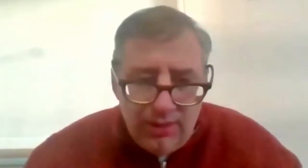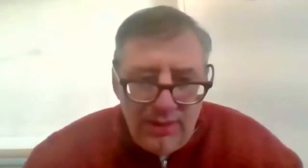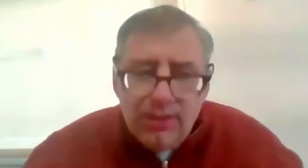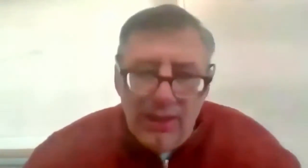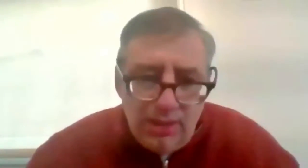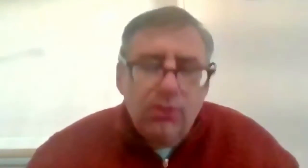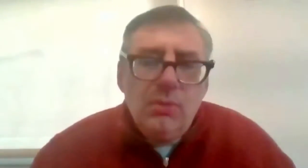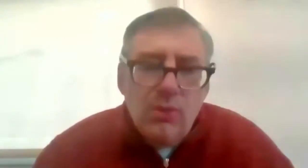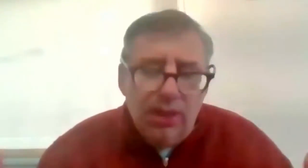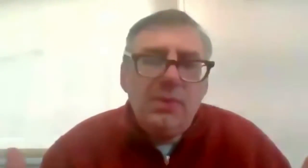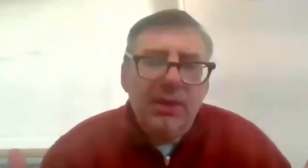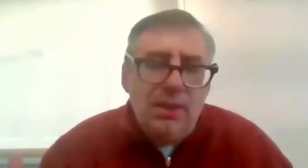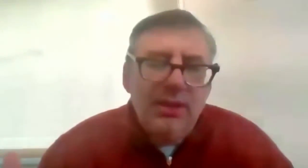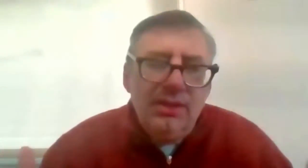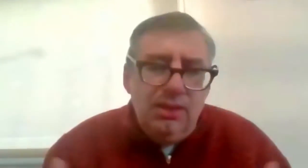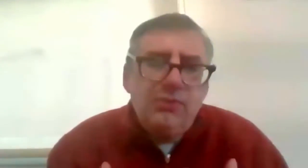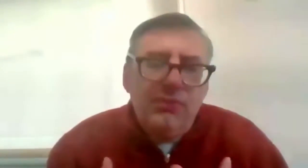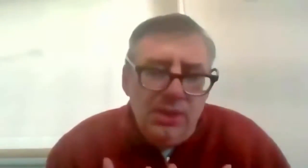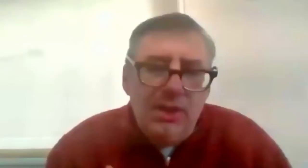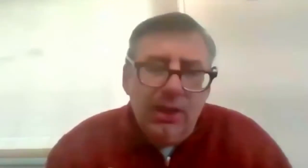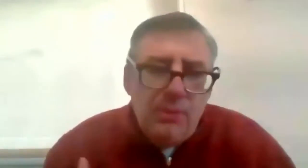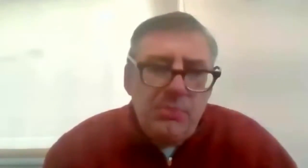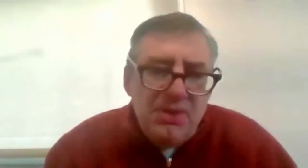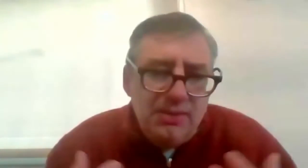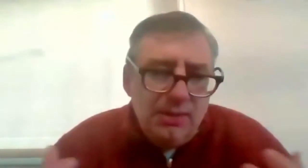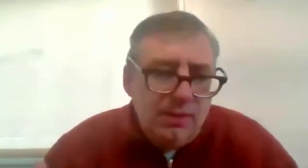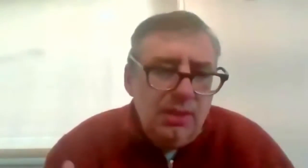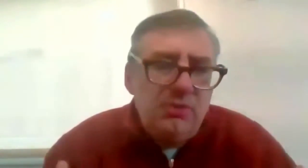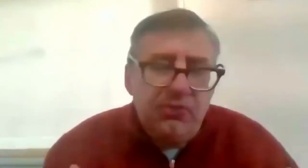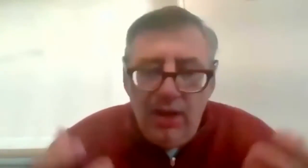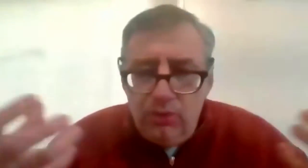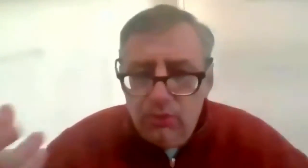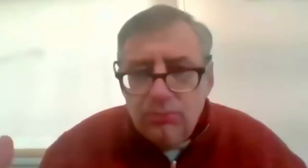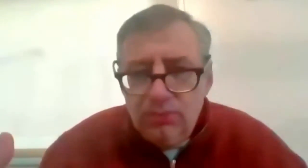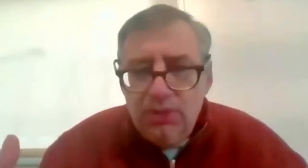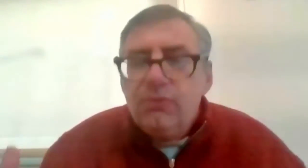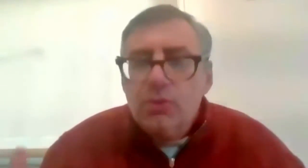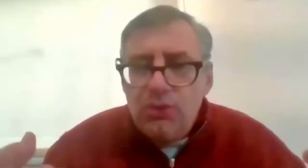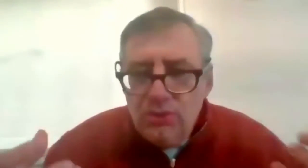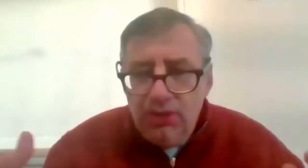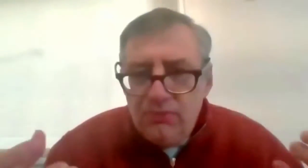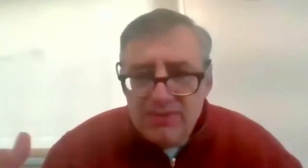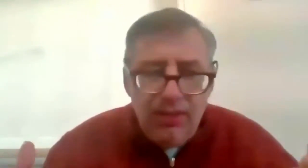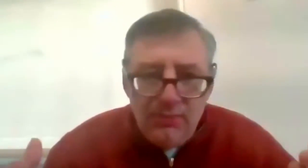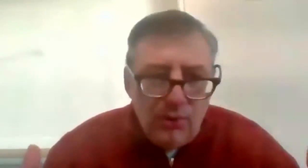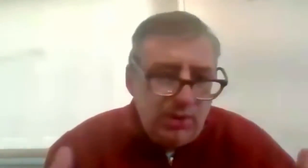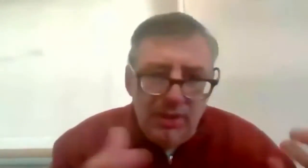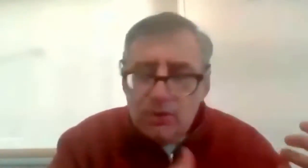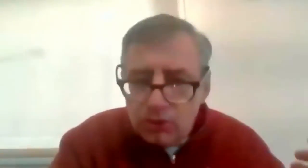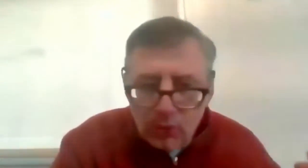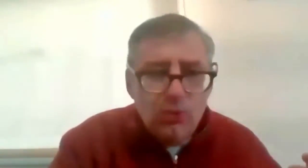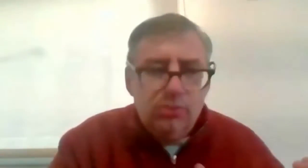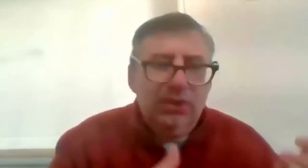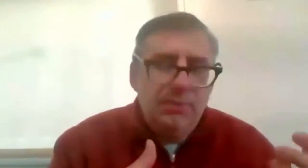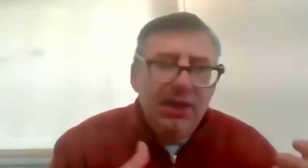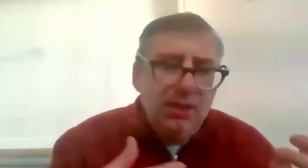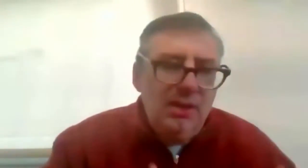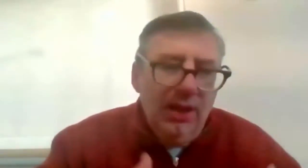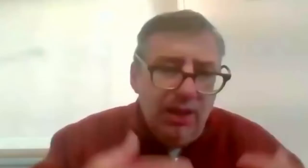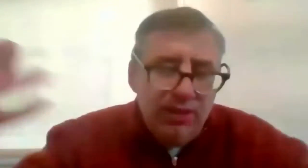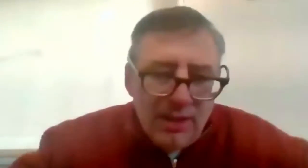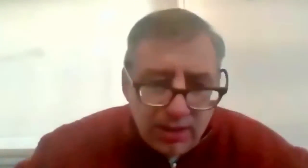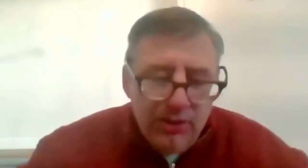between Argentina and Italy, because Italy was looking to have a